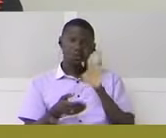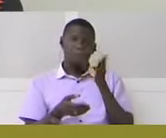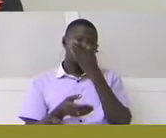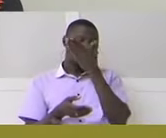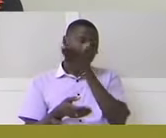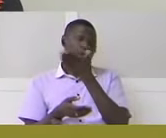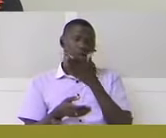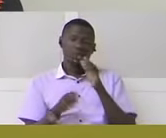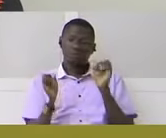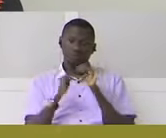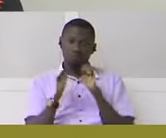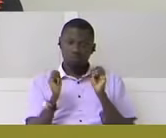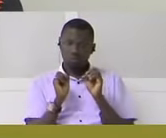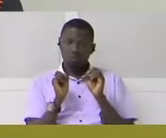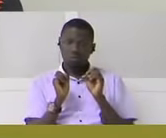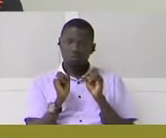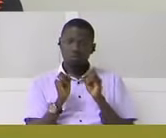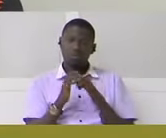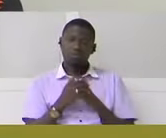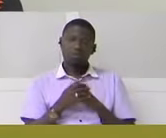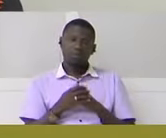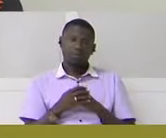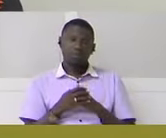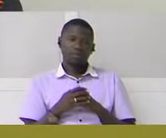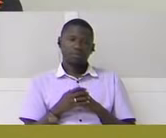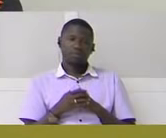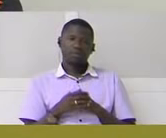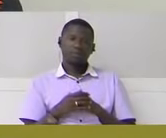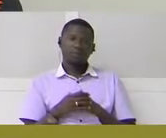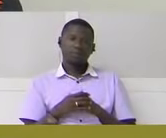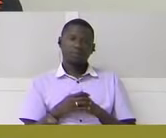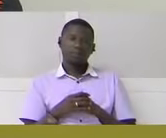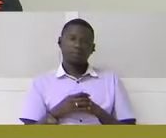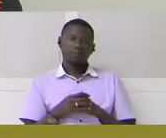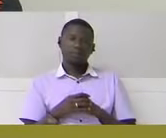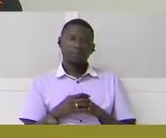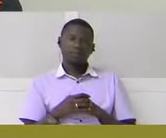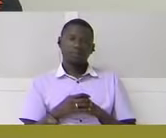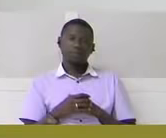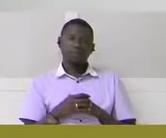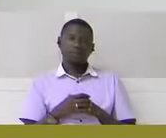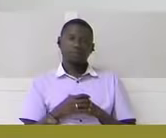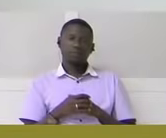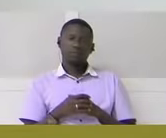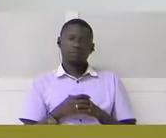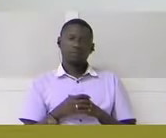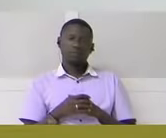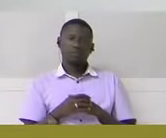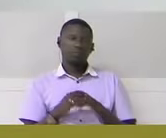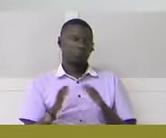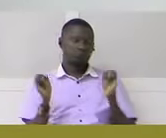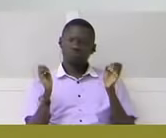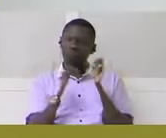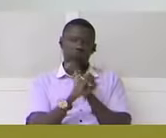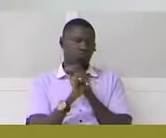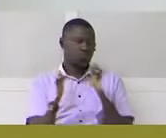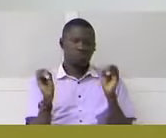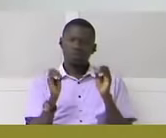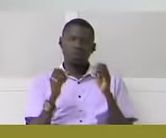ko etele imam mabe ya kuokundi mto ni misali kama anata kifana. Not at all.